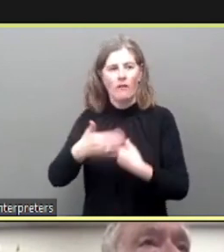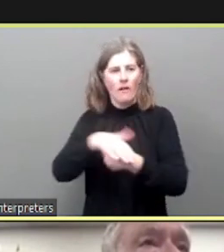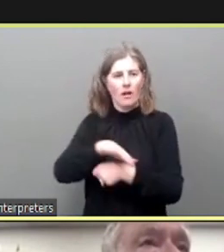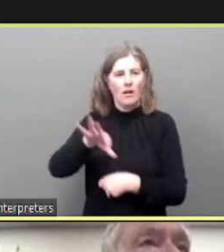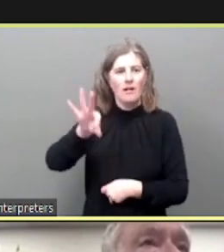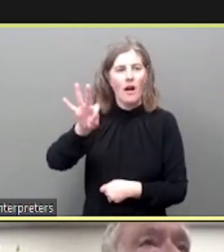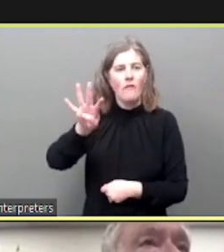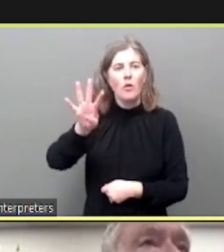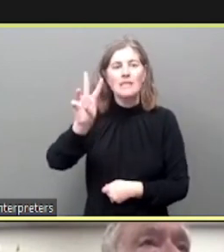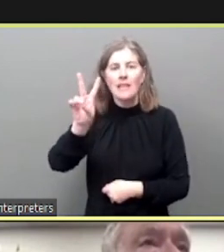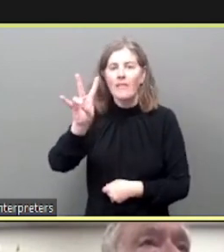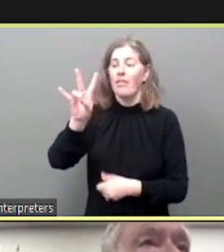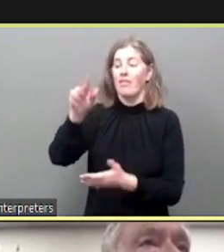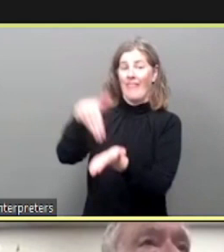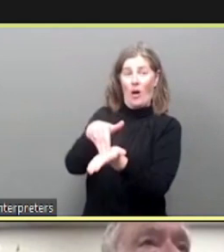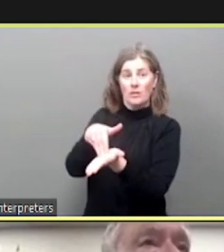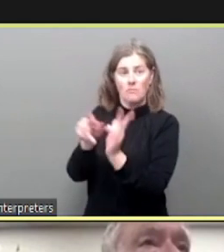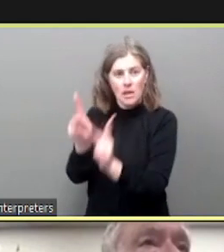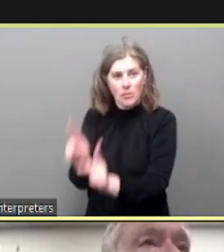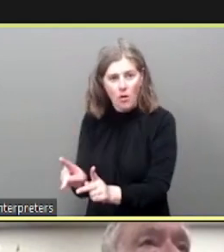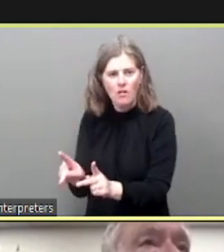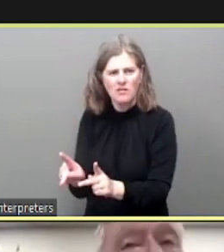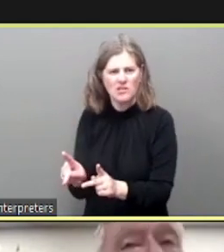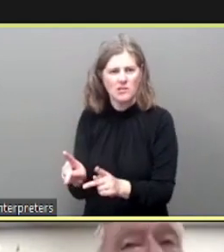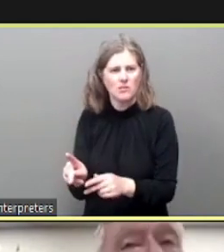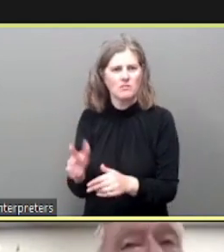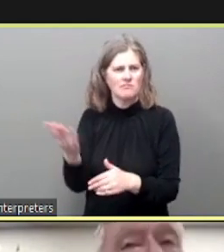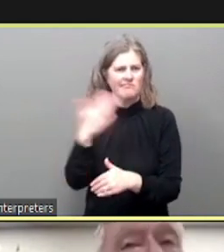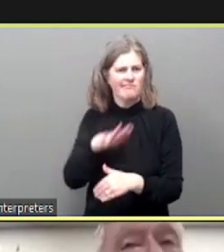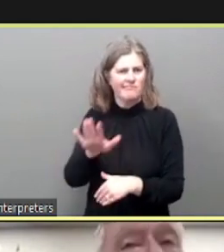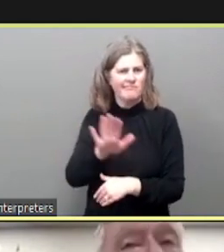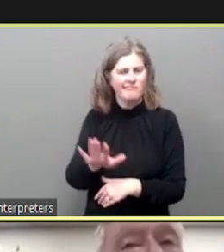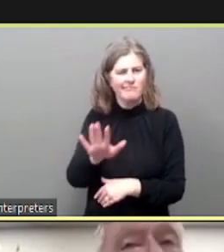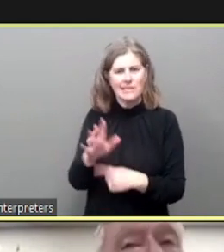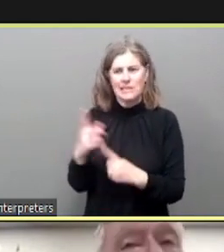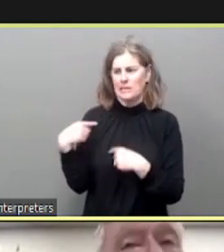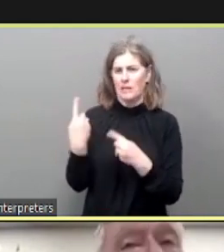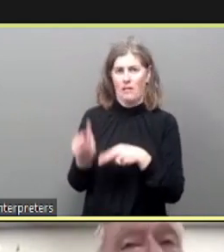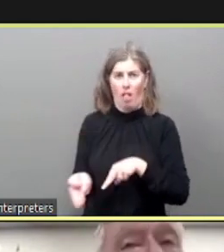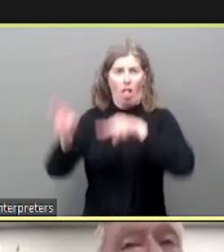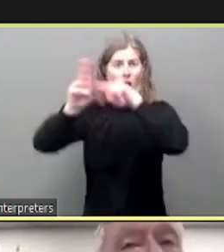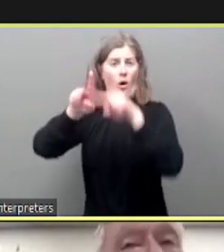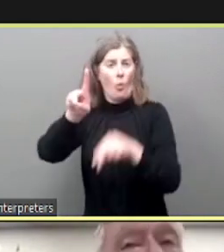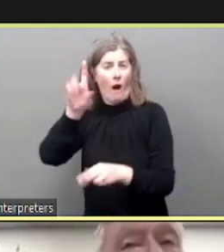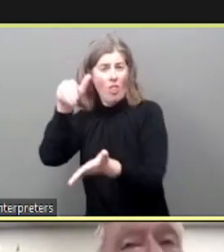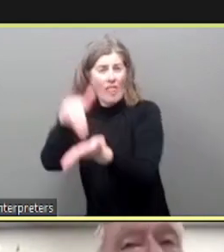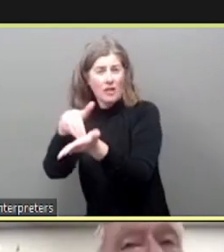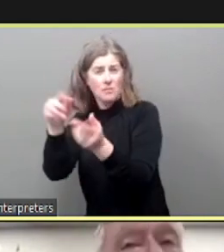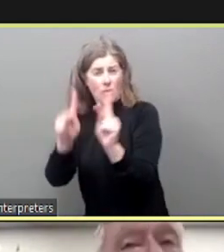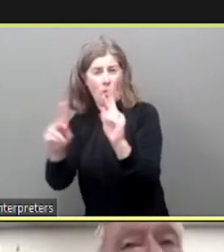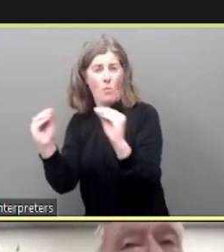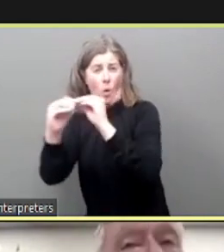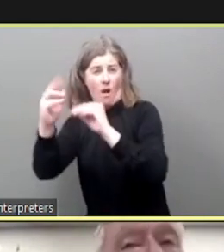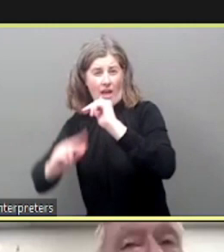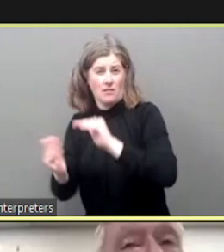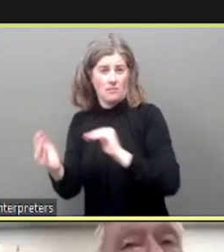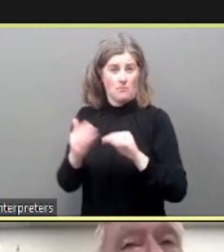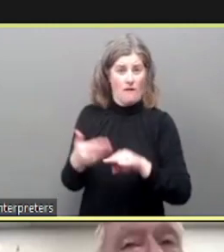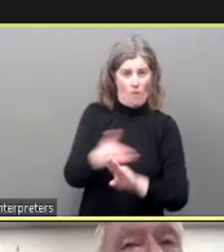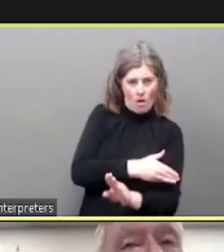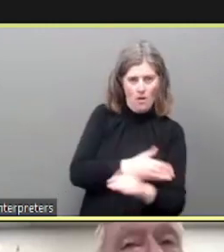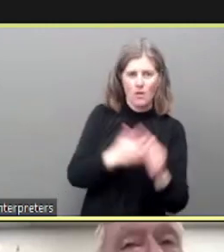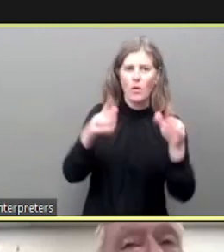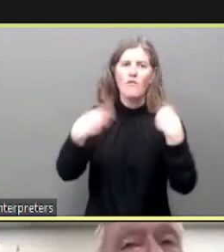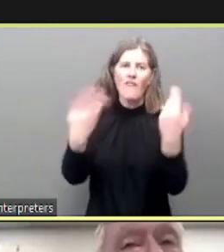947,000 individuals. That's up by almost 100,000 since the beginning of the pandemic. And we continue to provide benefits for